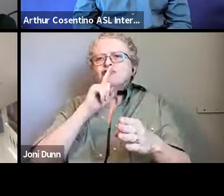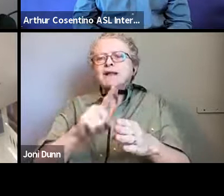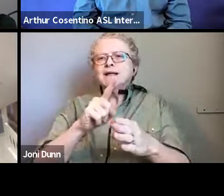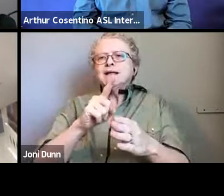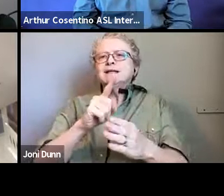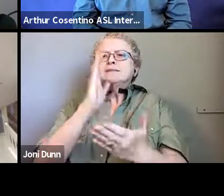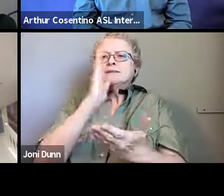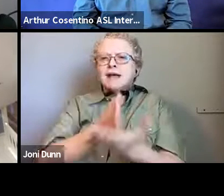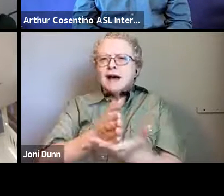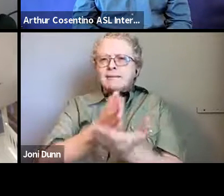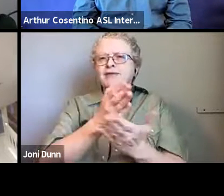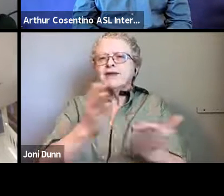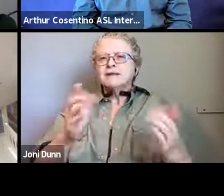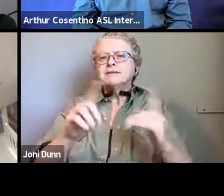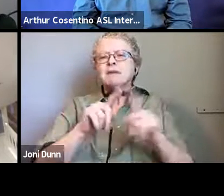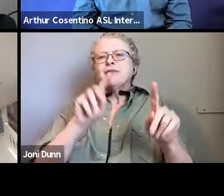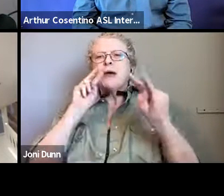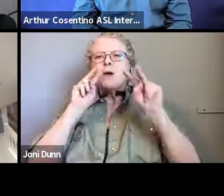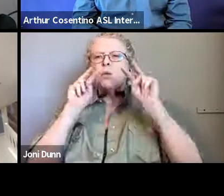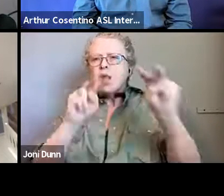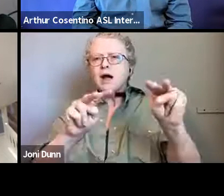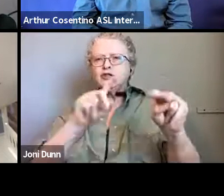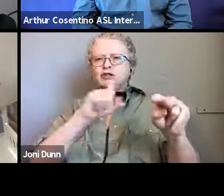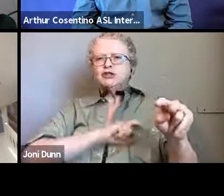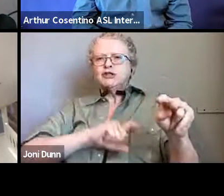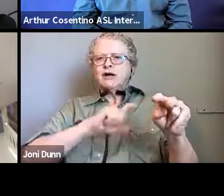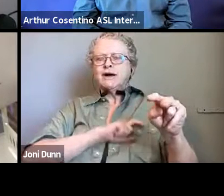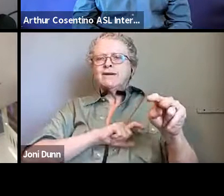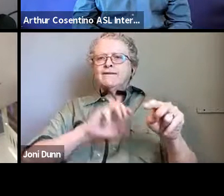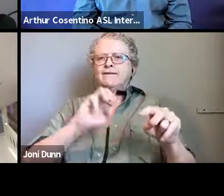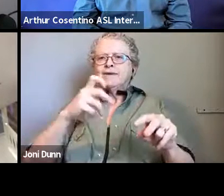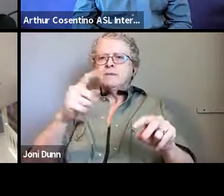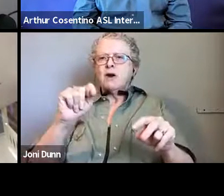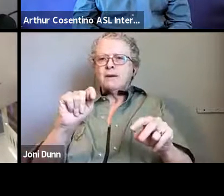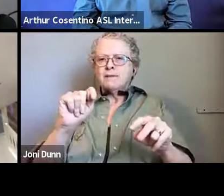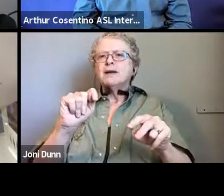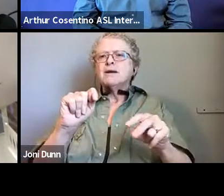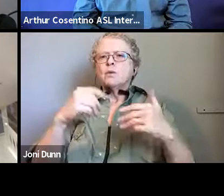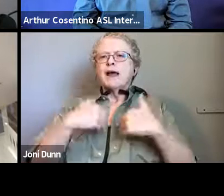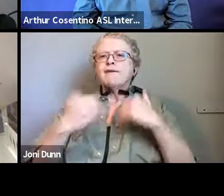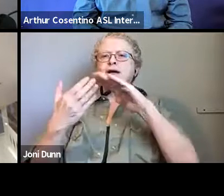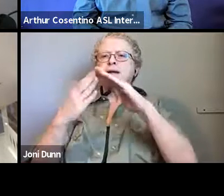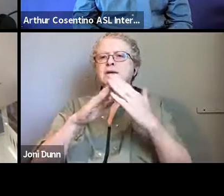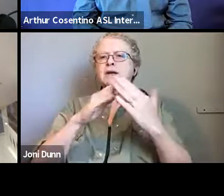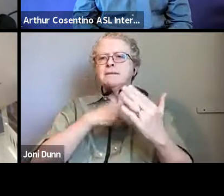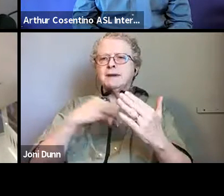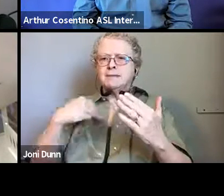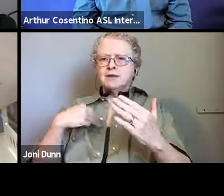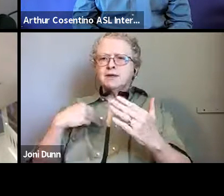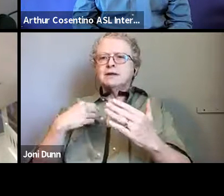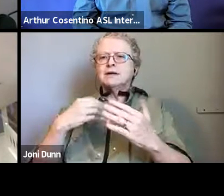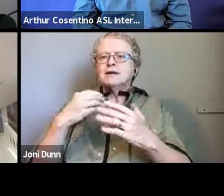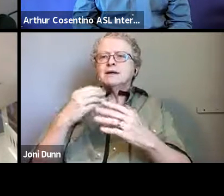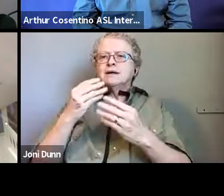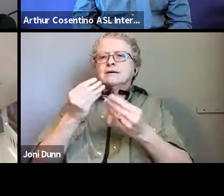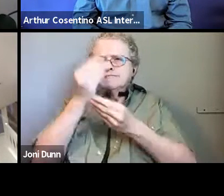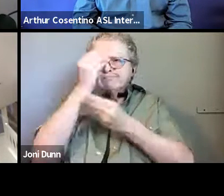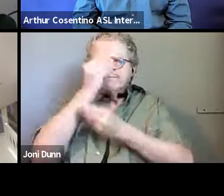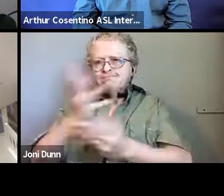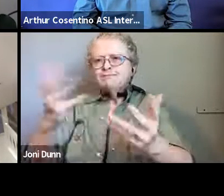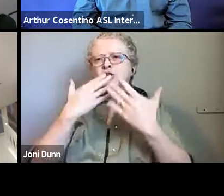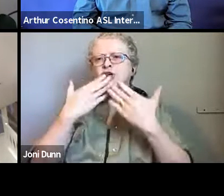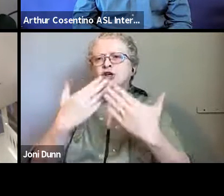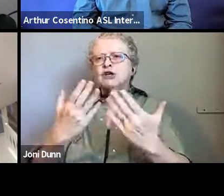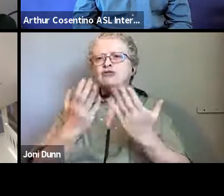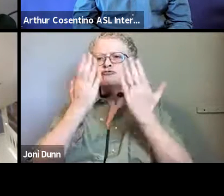over the sheriff's department. And we have a lot of community folks on there that are supportive and helpful in getting good recommendations out. The